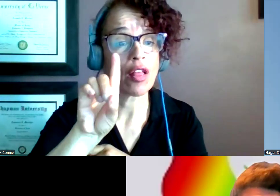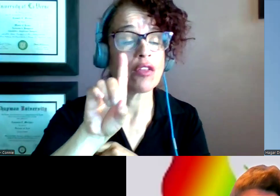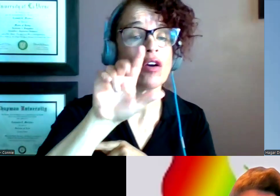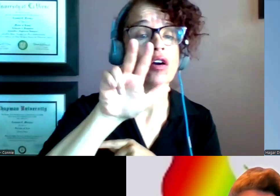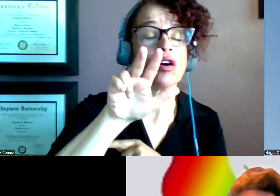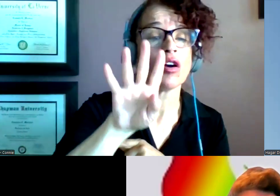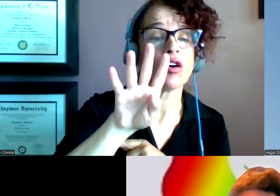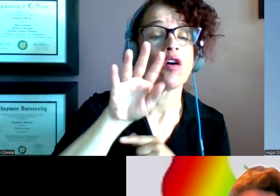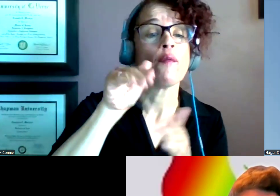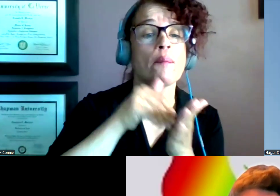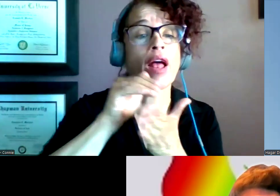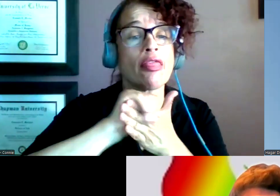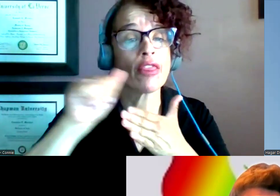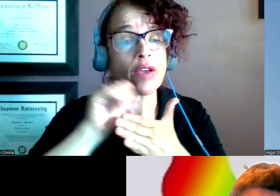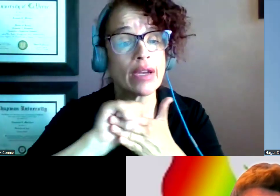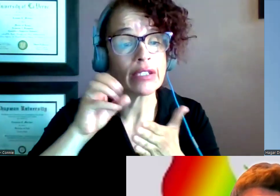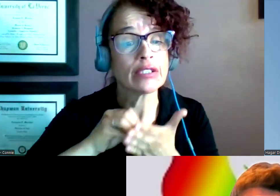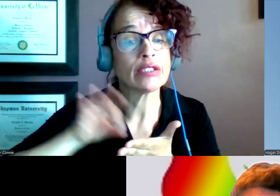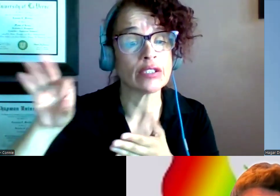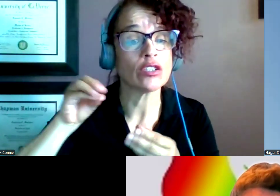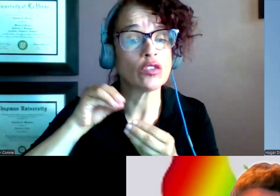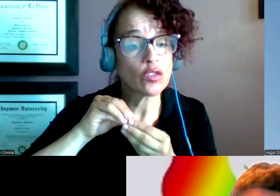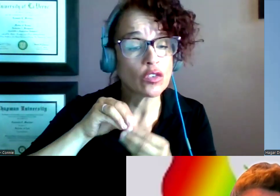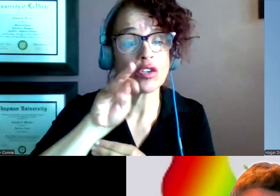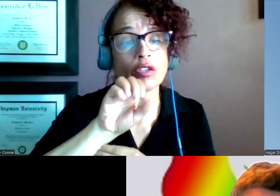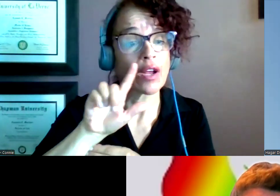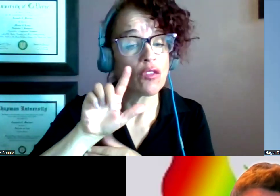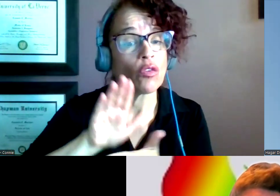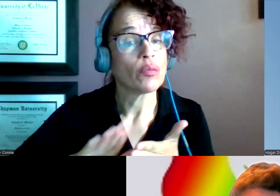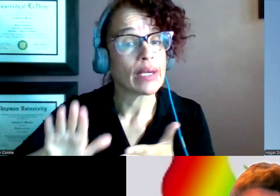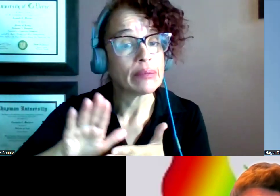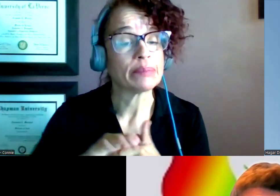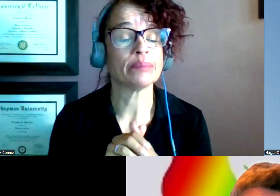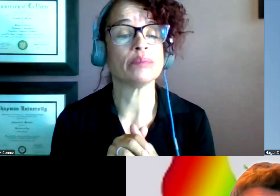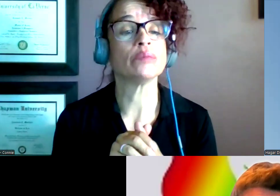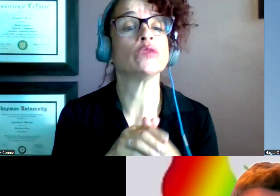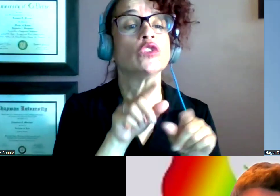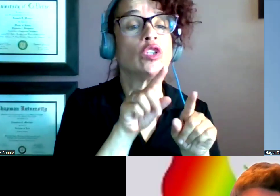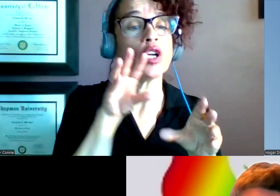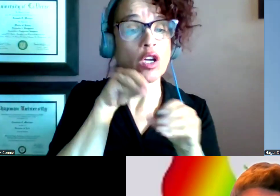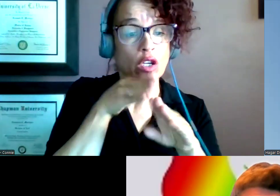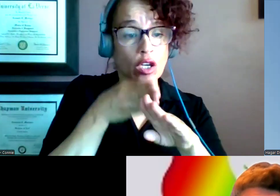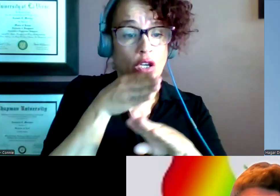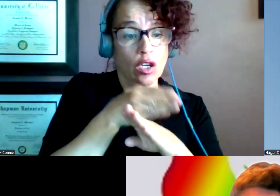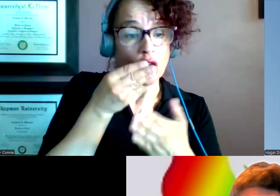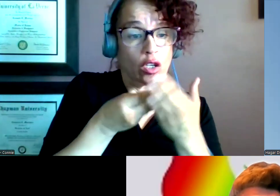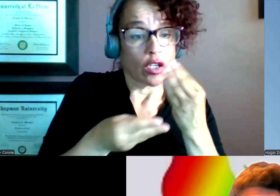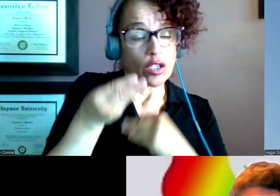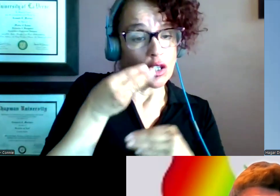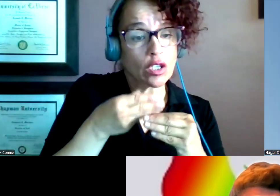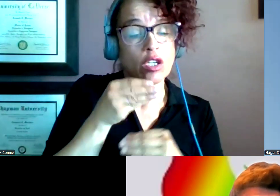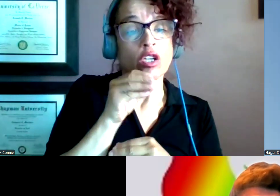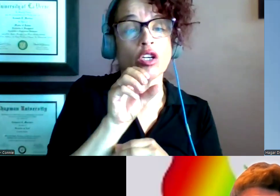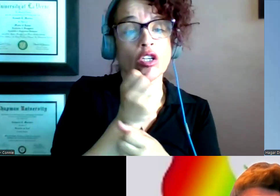$34 billion expansion to the naval fleet. And then increasing funding for border security,